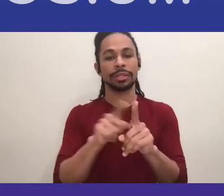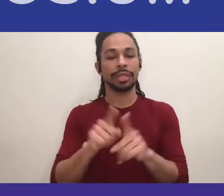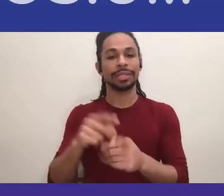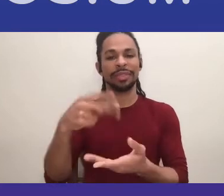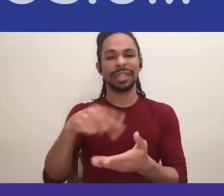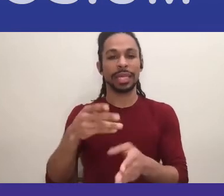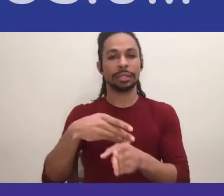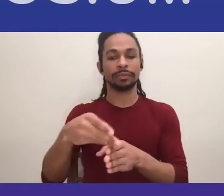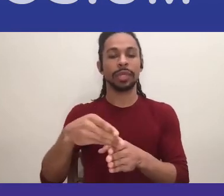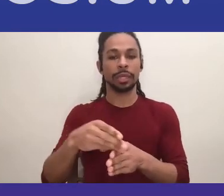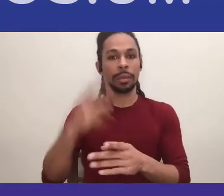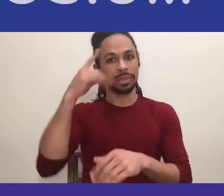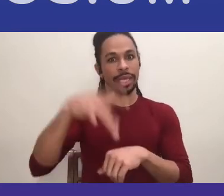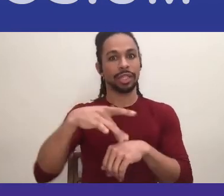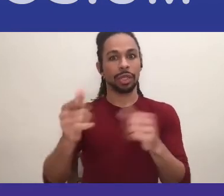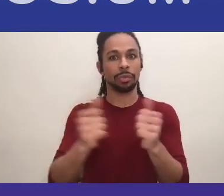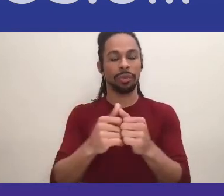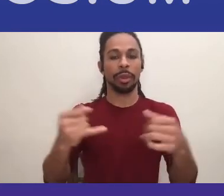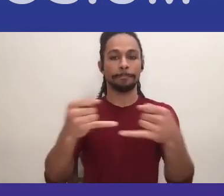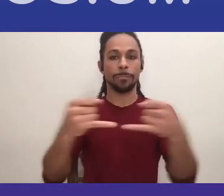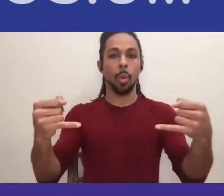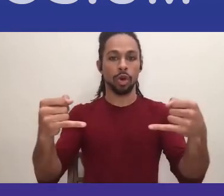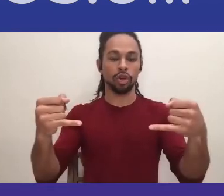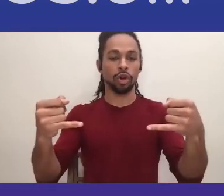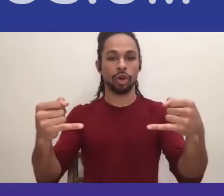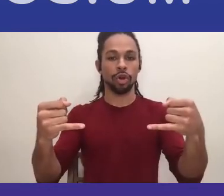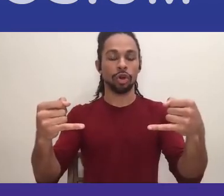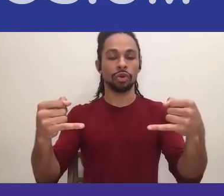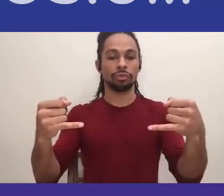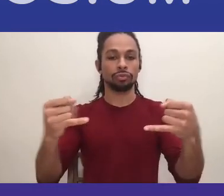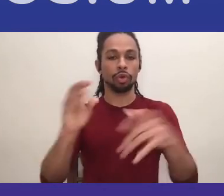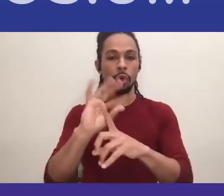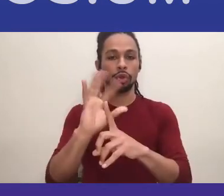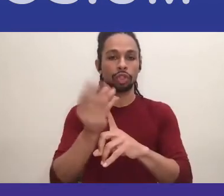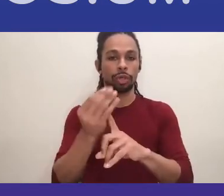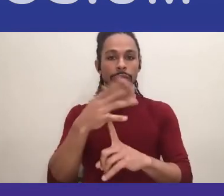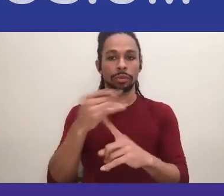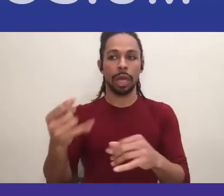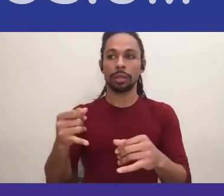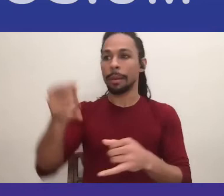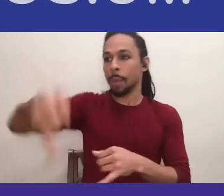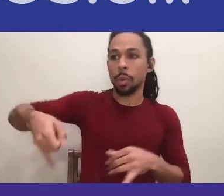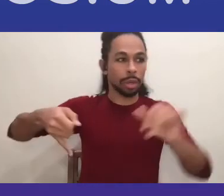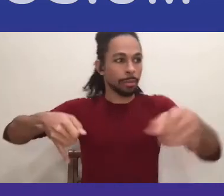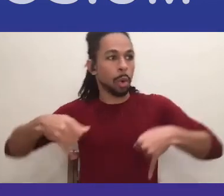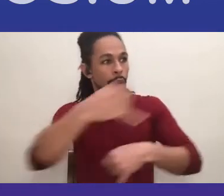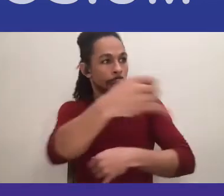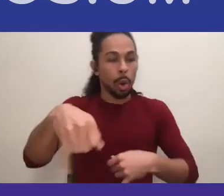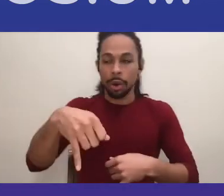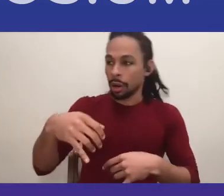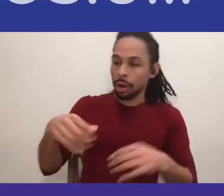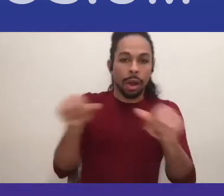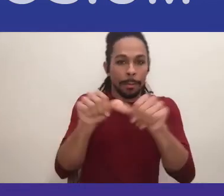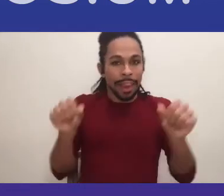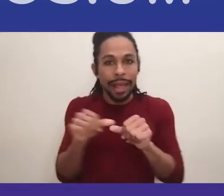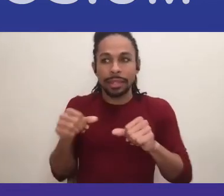culture, right? So and bordering of place, bordering in terms